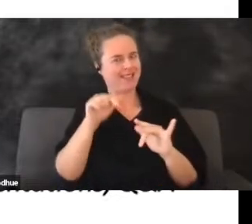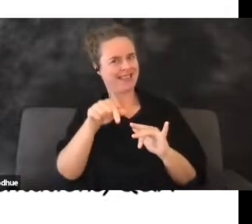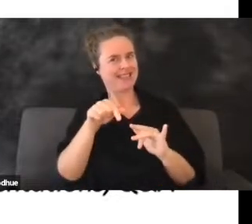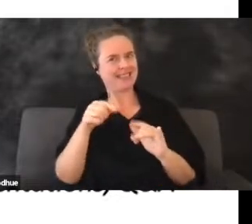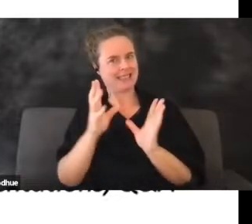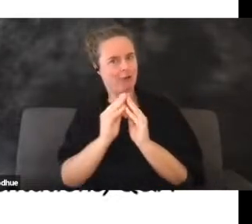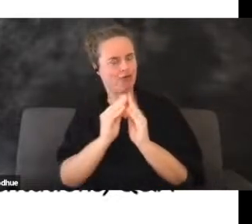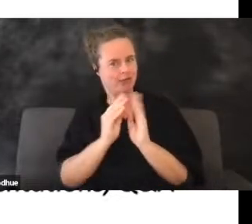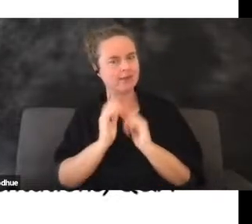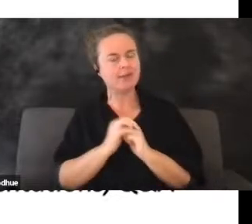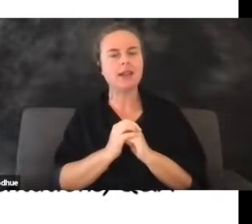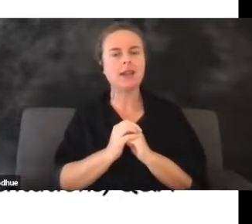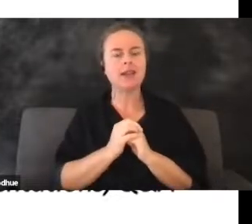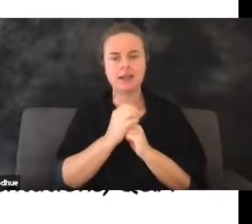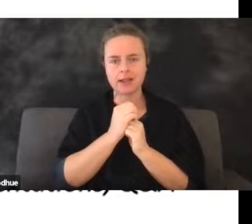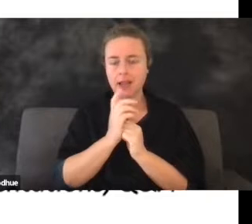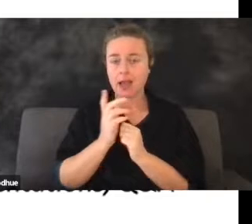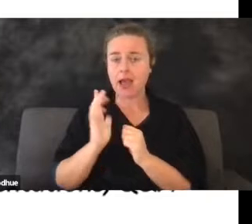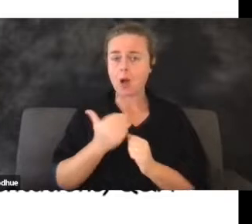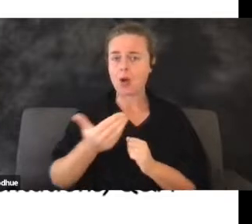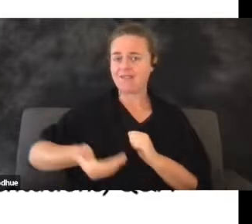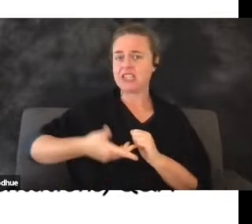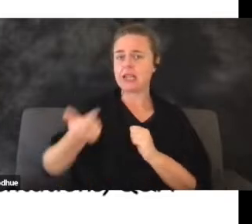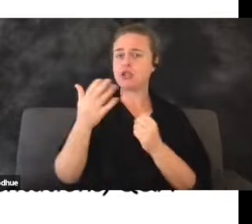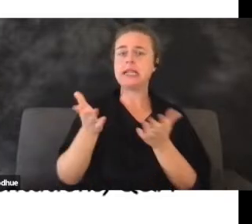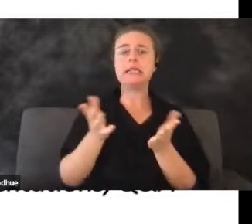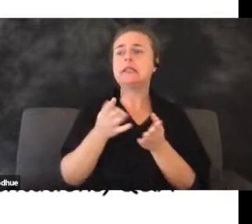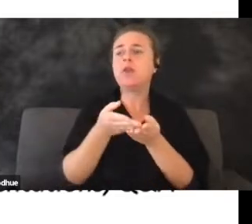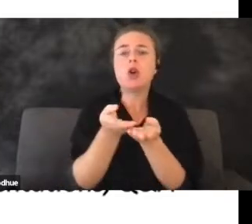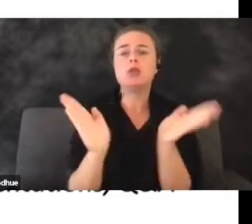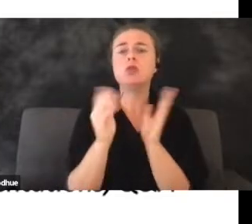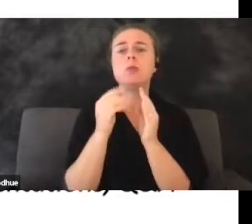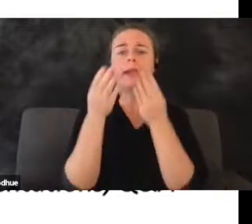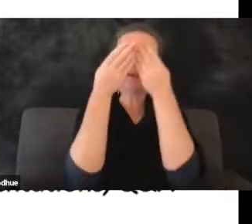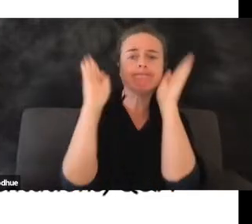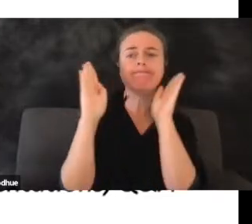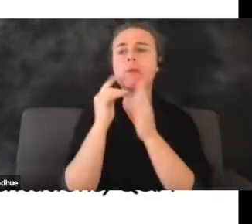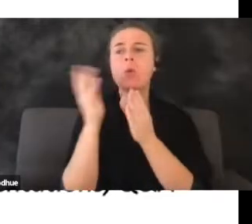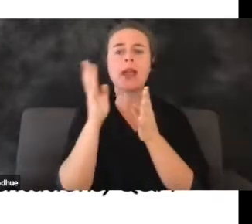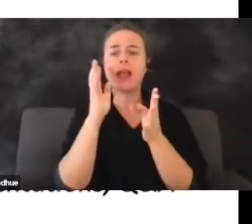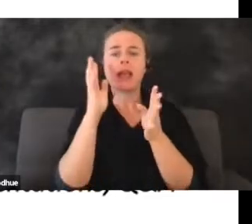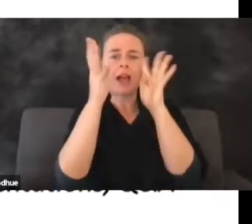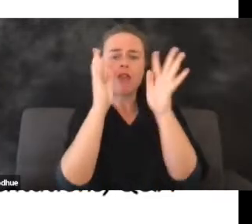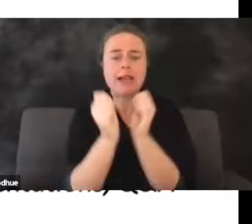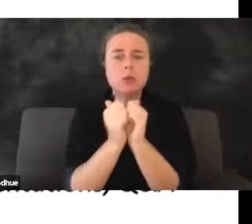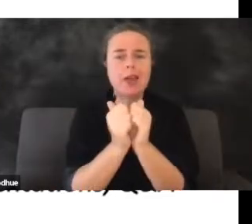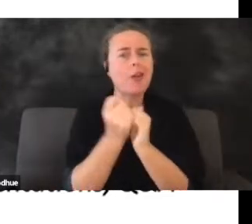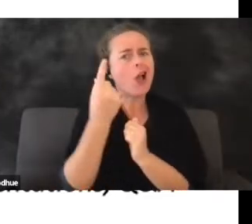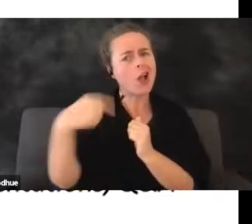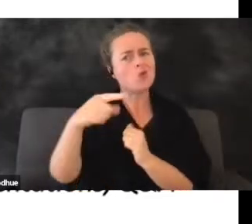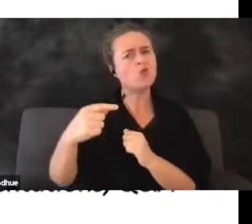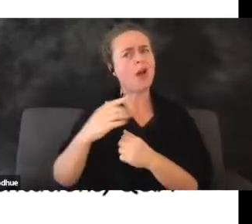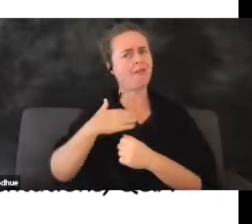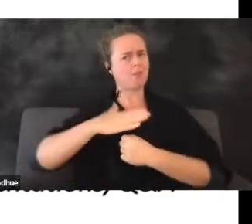is, generative and open, and we're grateful that you're here, understanding all the pressures that everybody's under, always.